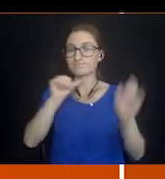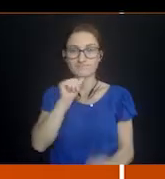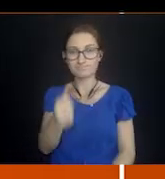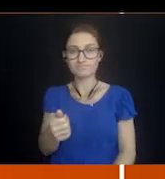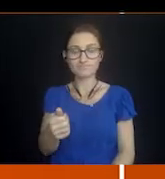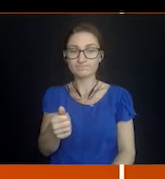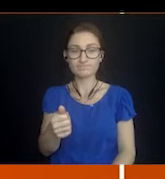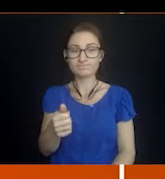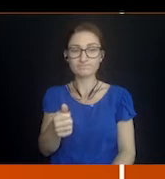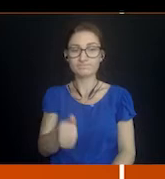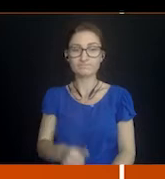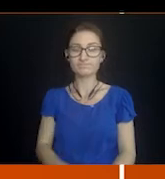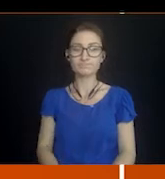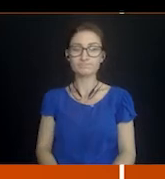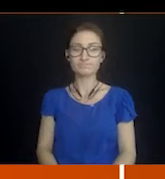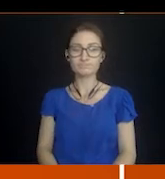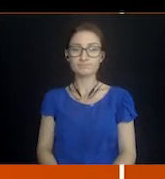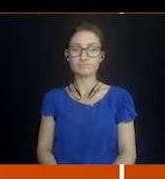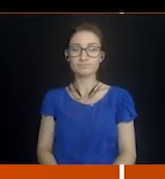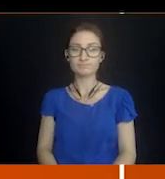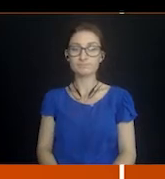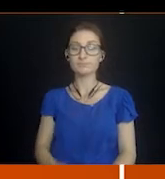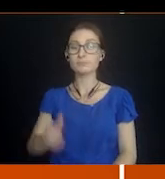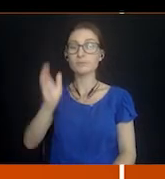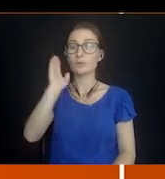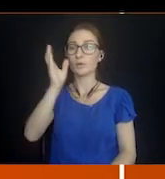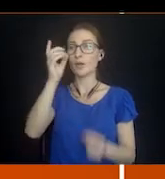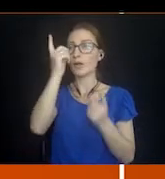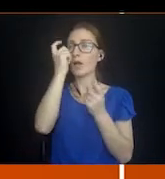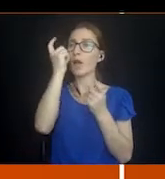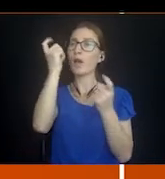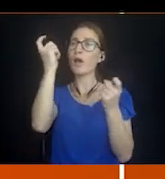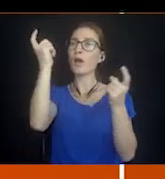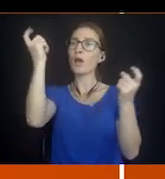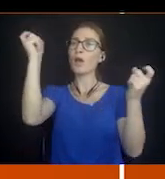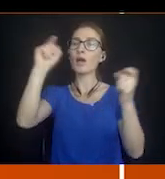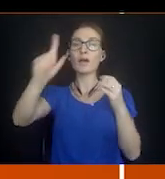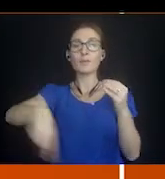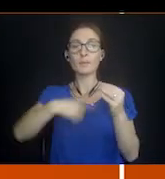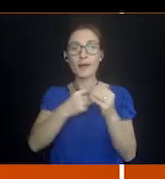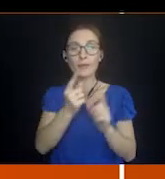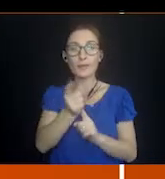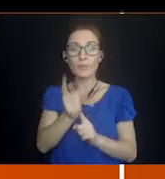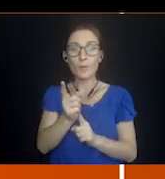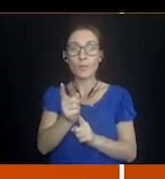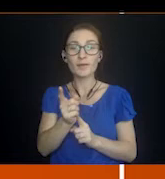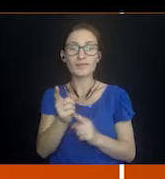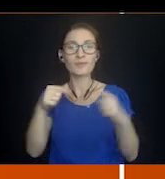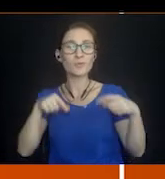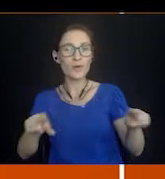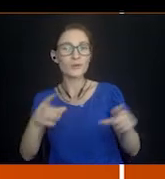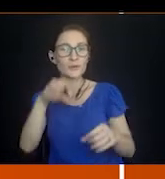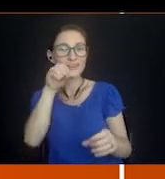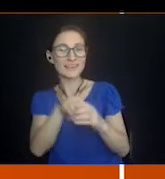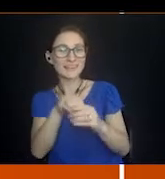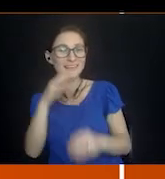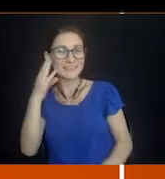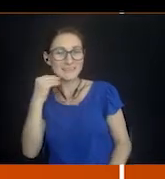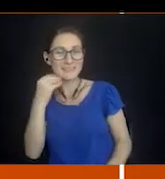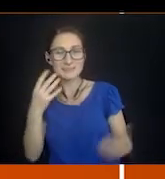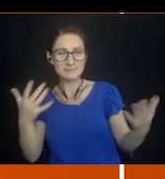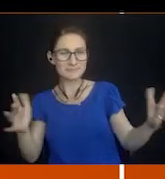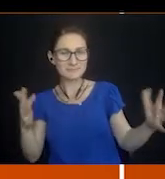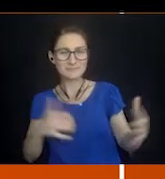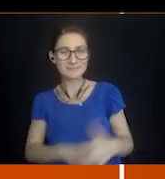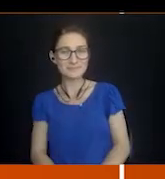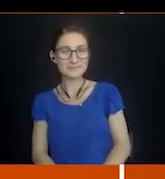the way it is. you fantasize about the moment while you're in